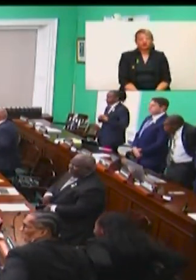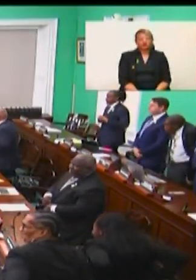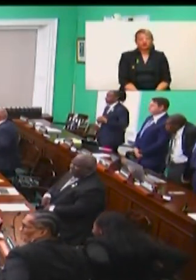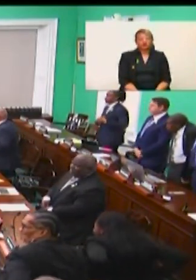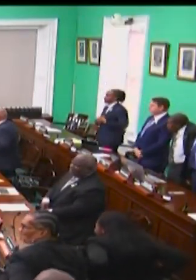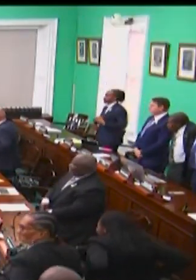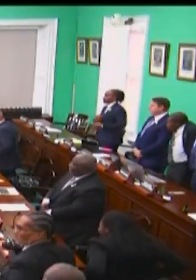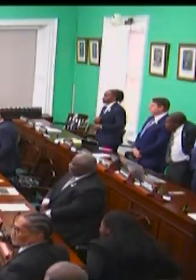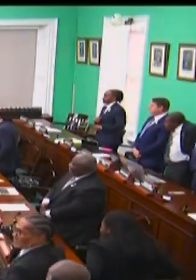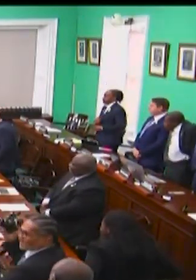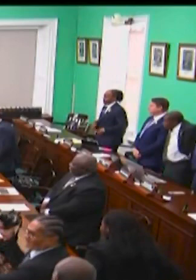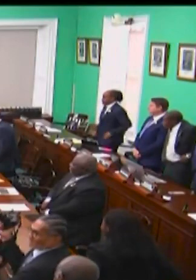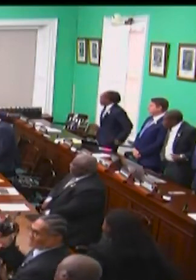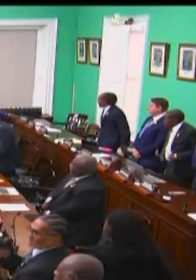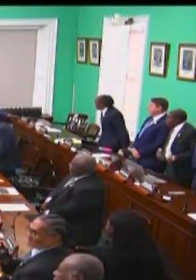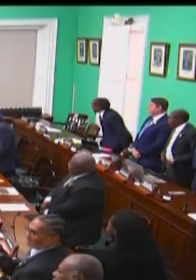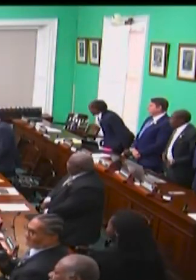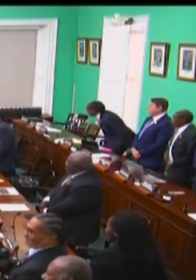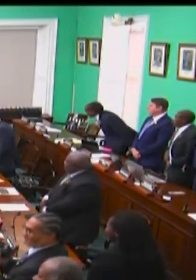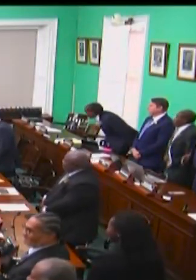talking nonsense, man.